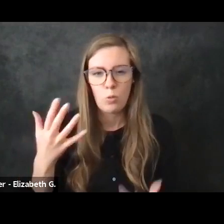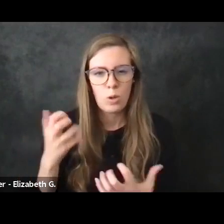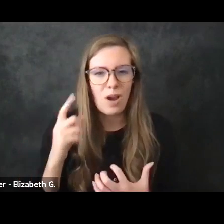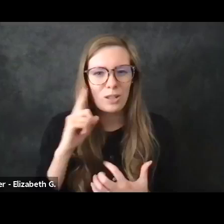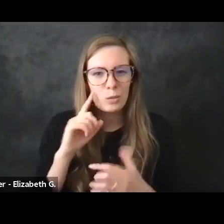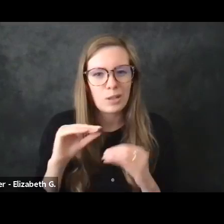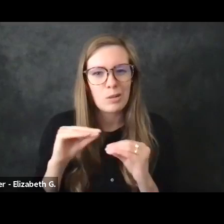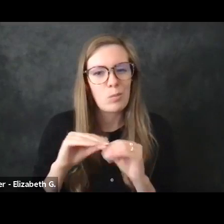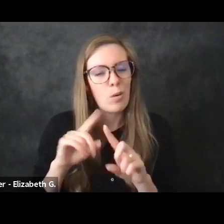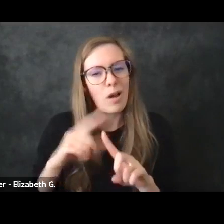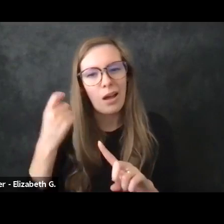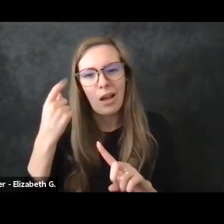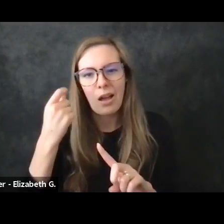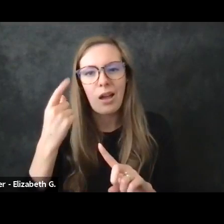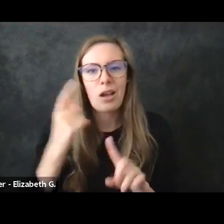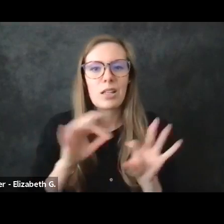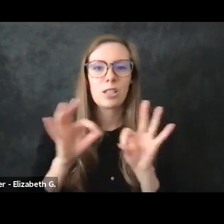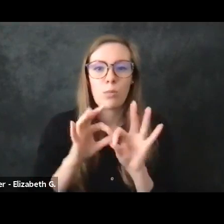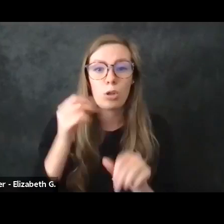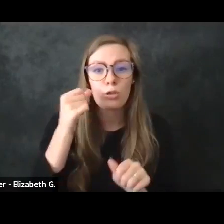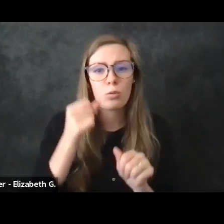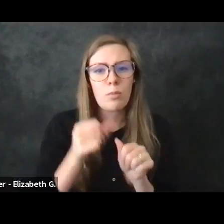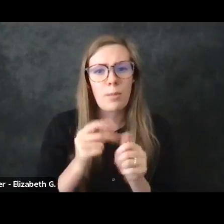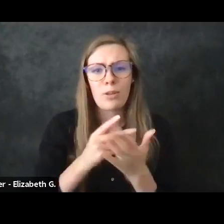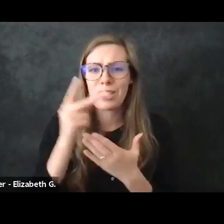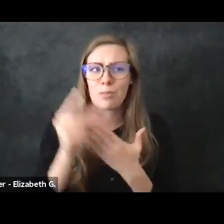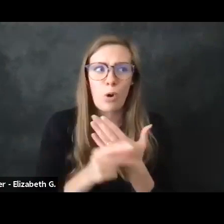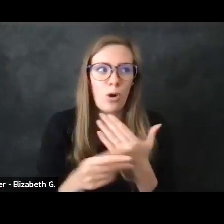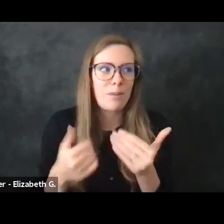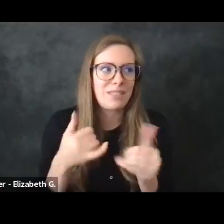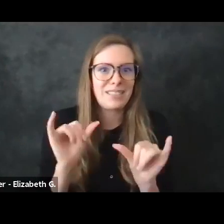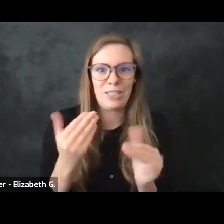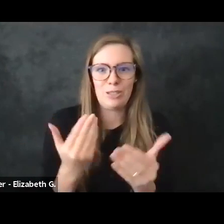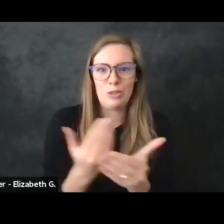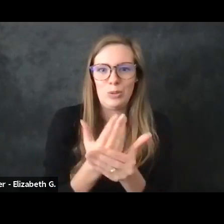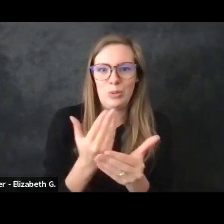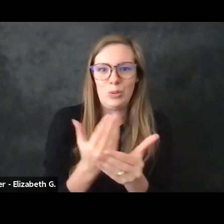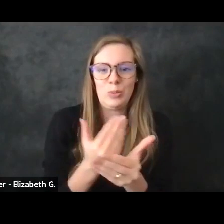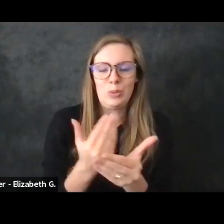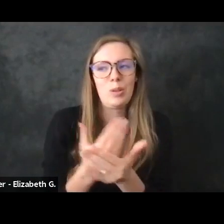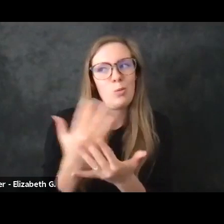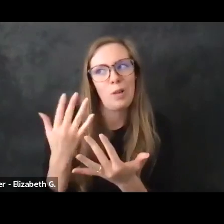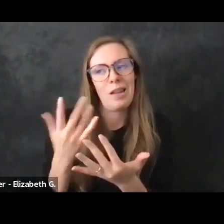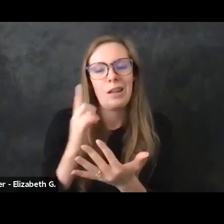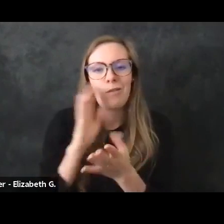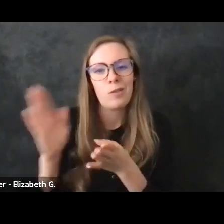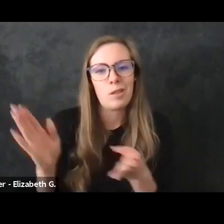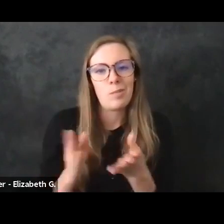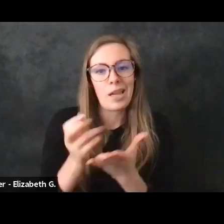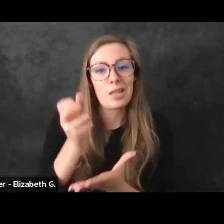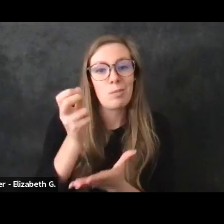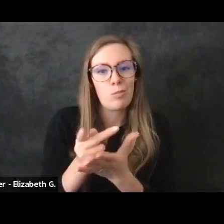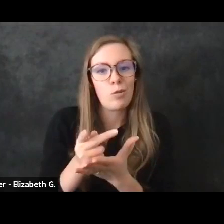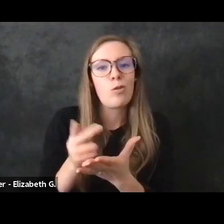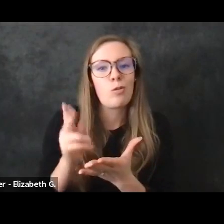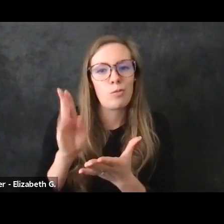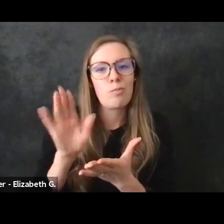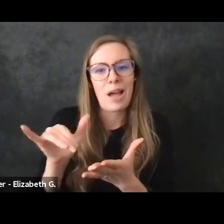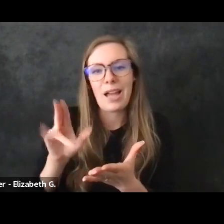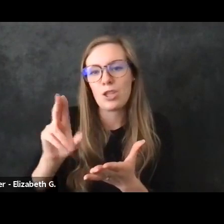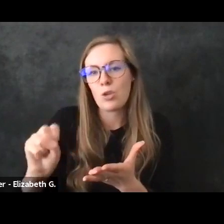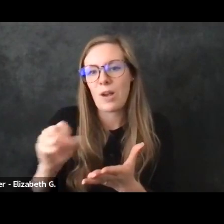to remember that this program is still a work in progress and the plan will need to be approved by the U.S. Food and Drug